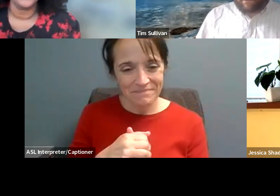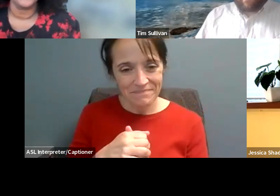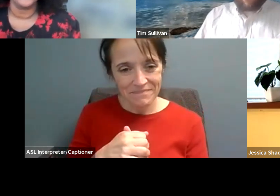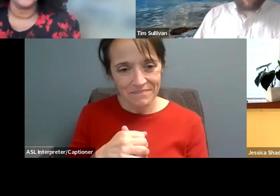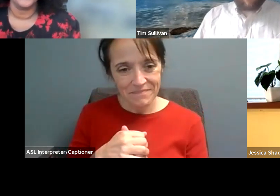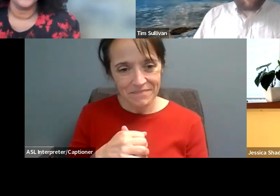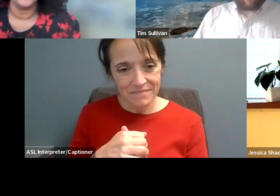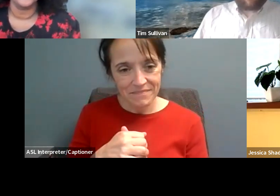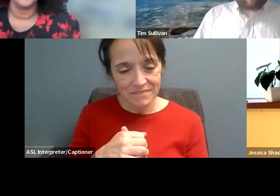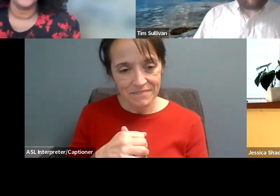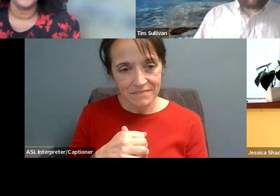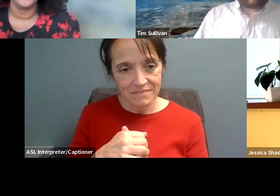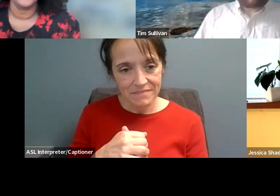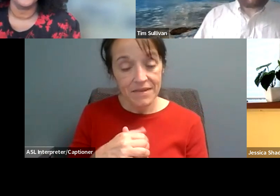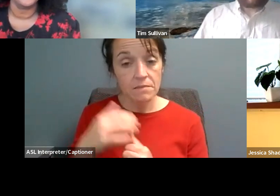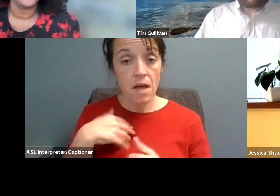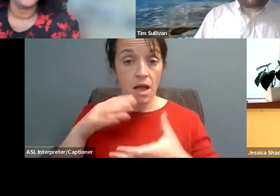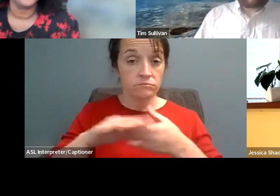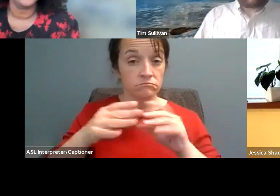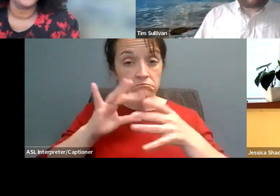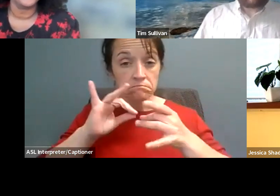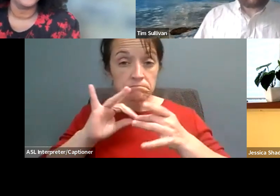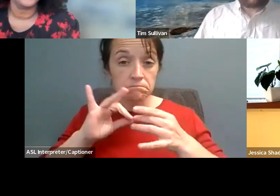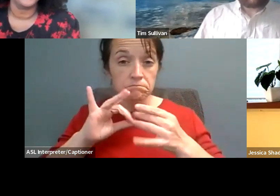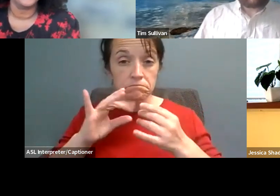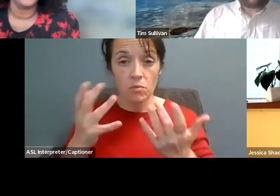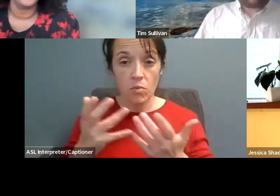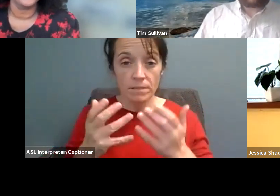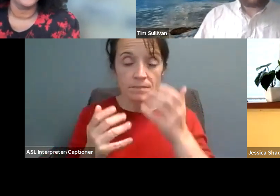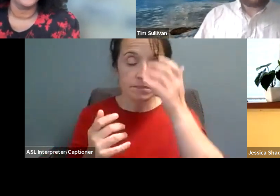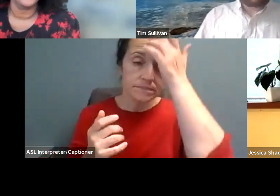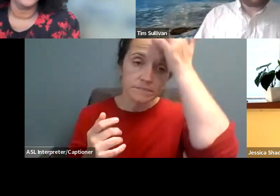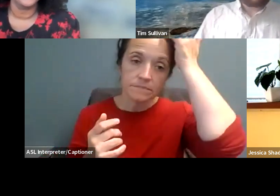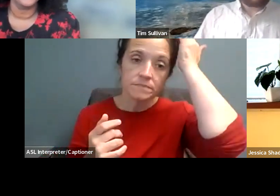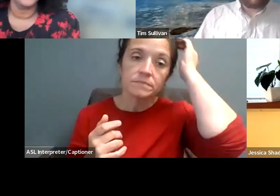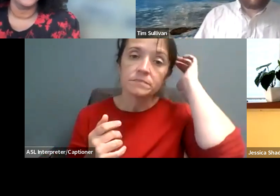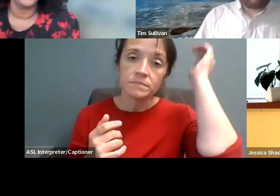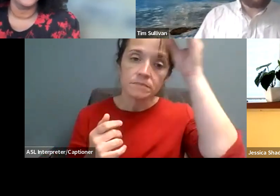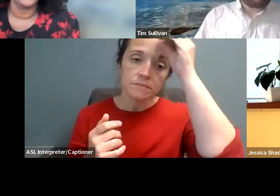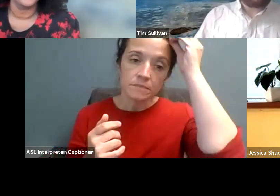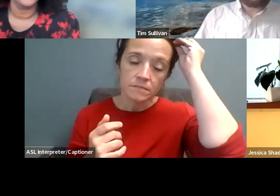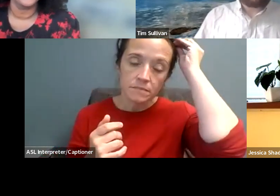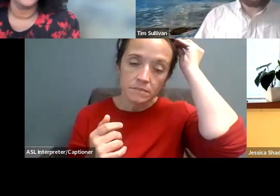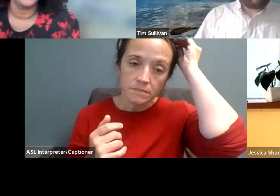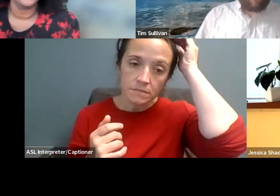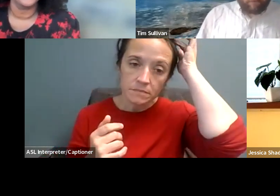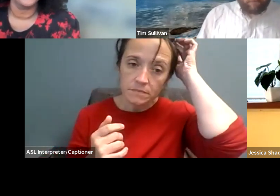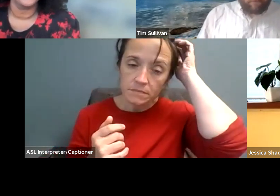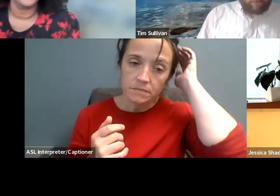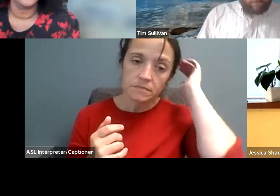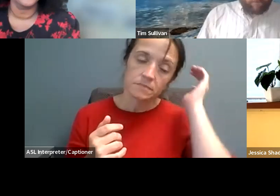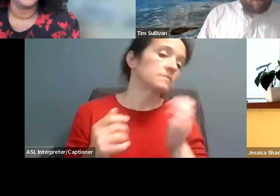going to talk about what I look for and how I approached my review as part of